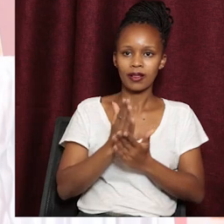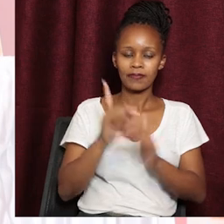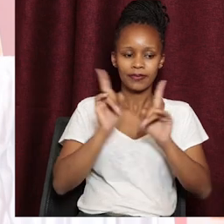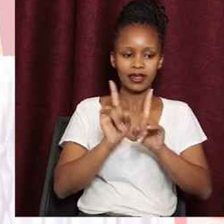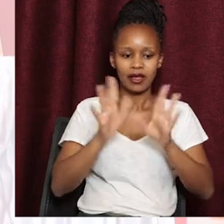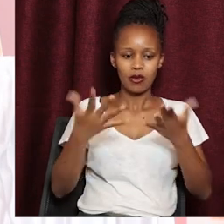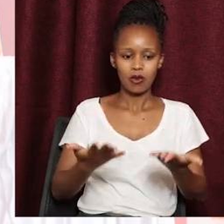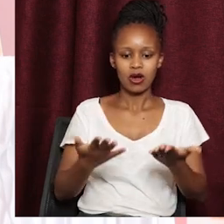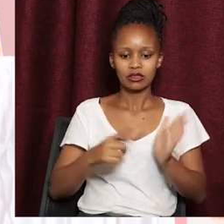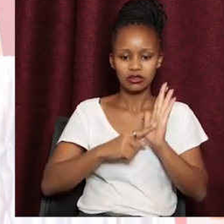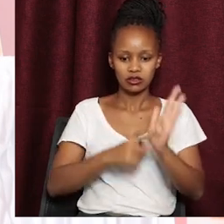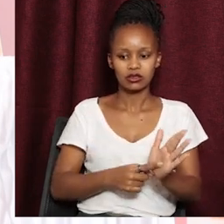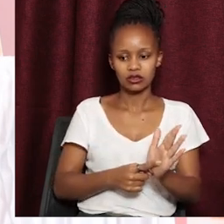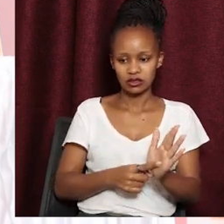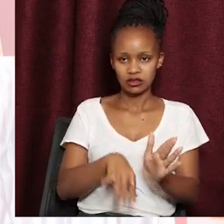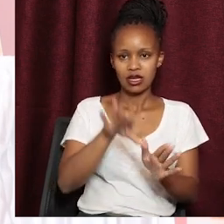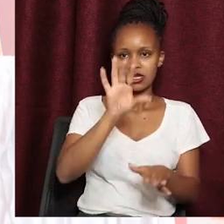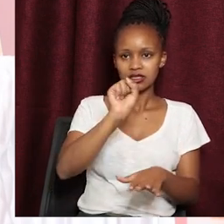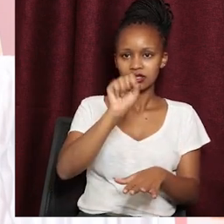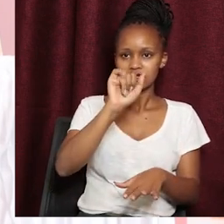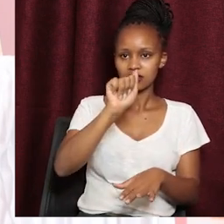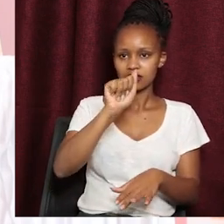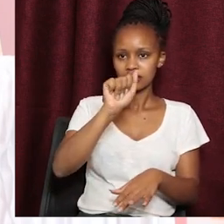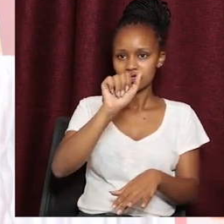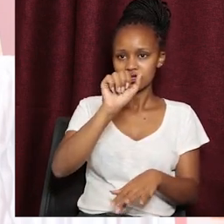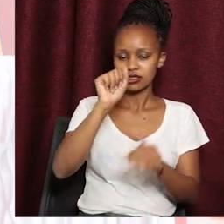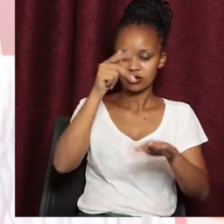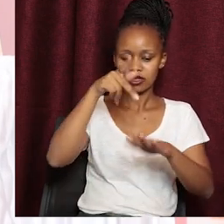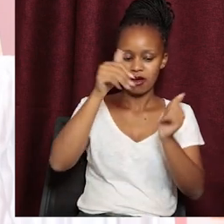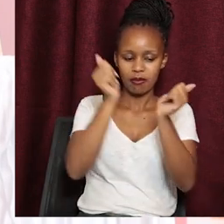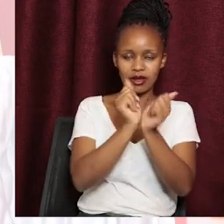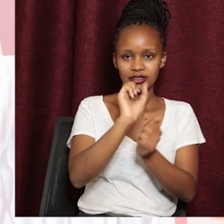This is what he revealed to St. Paul.